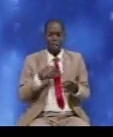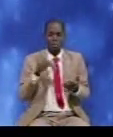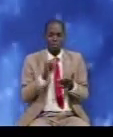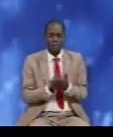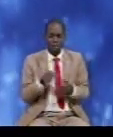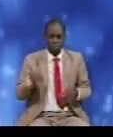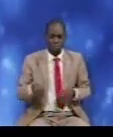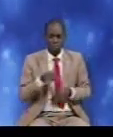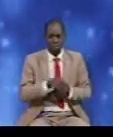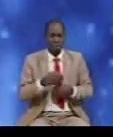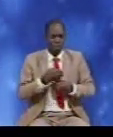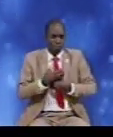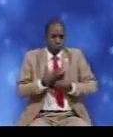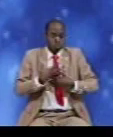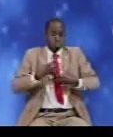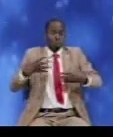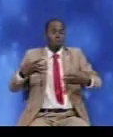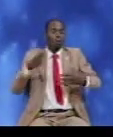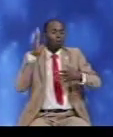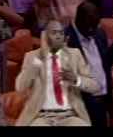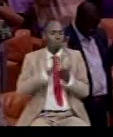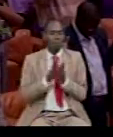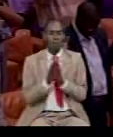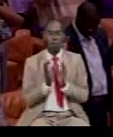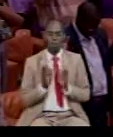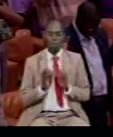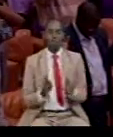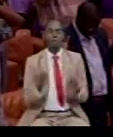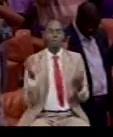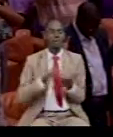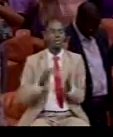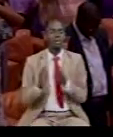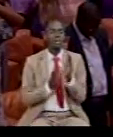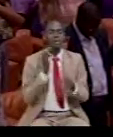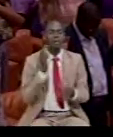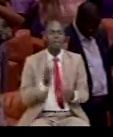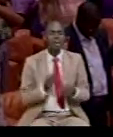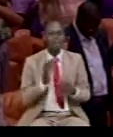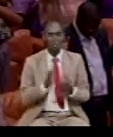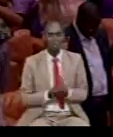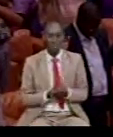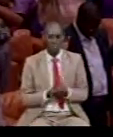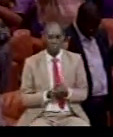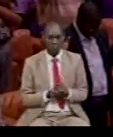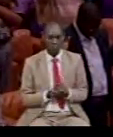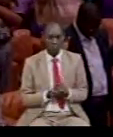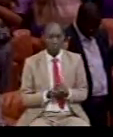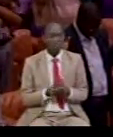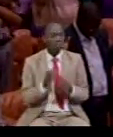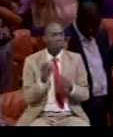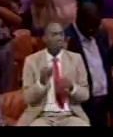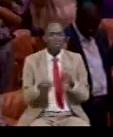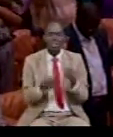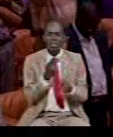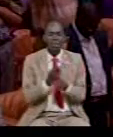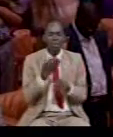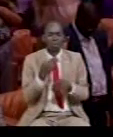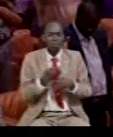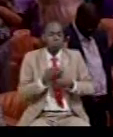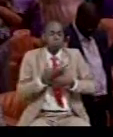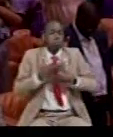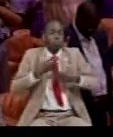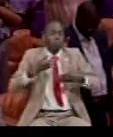leg or those legs will become normal in Jesus' name. Every form of swelling,